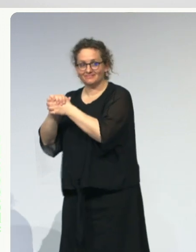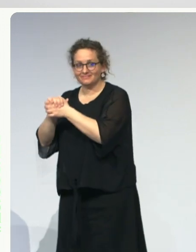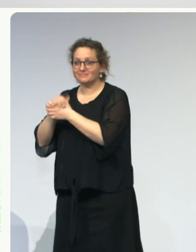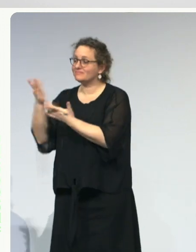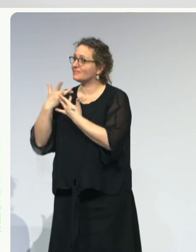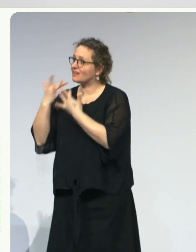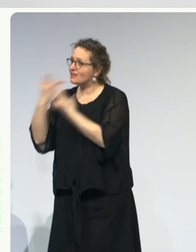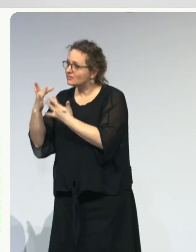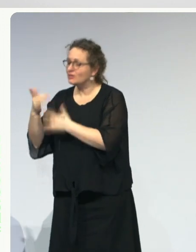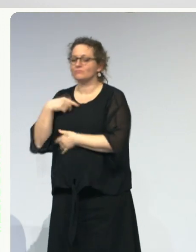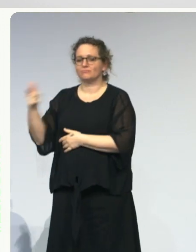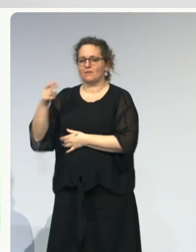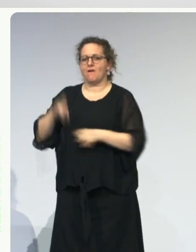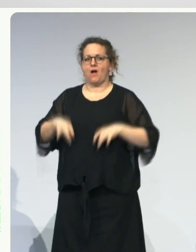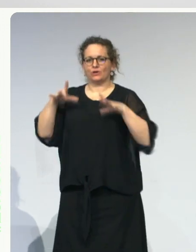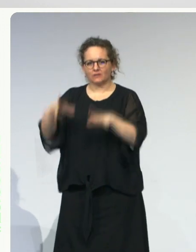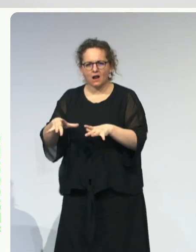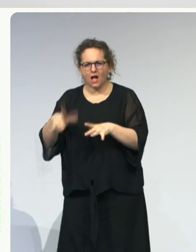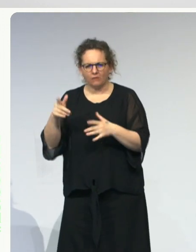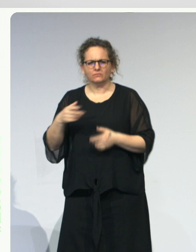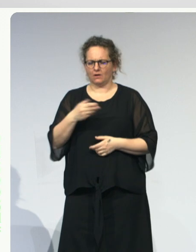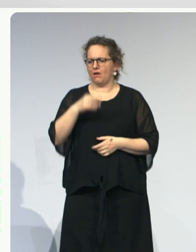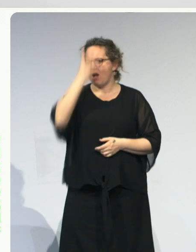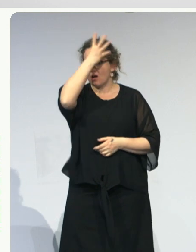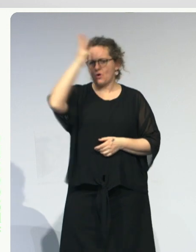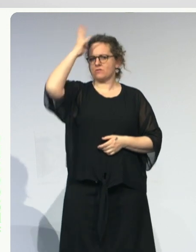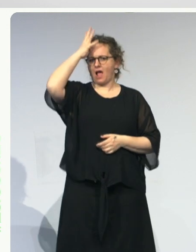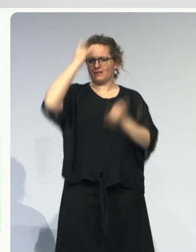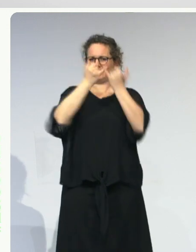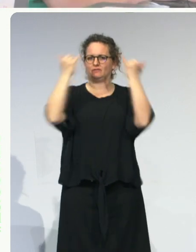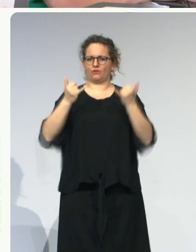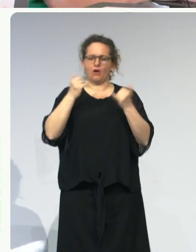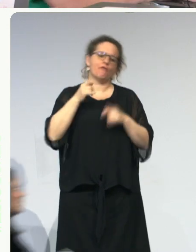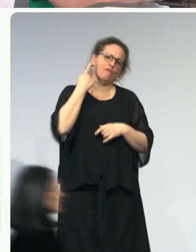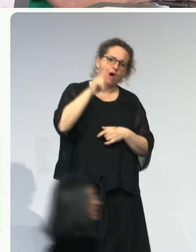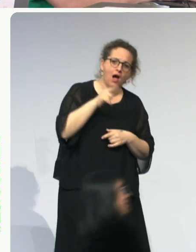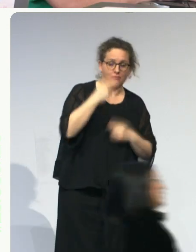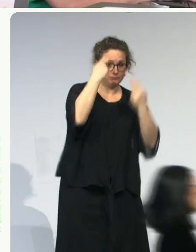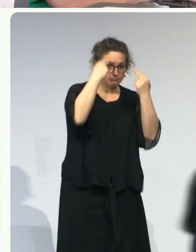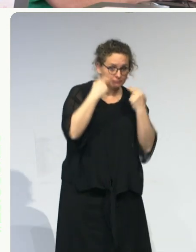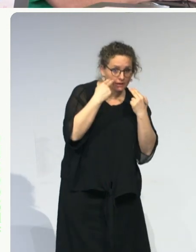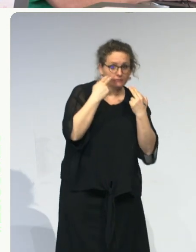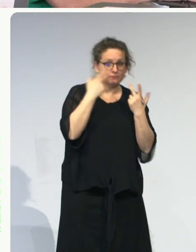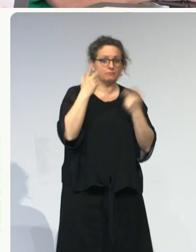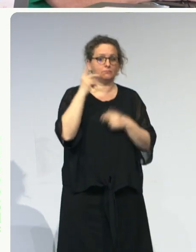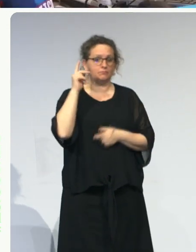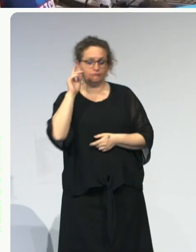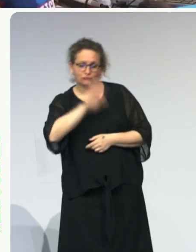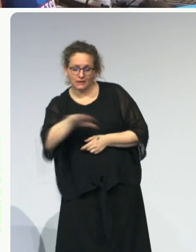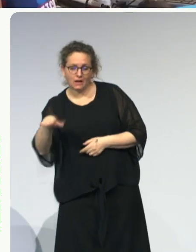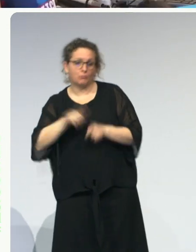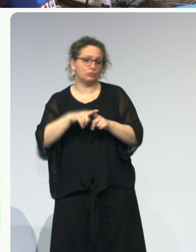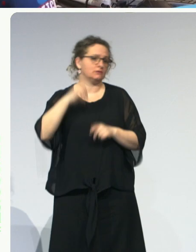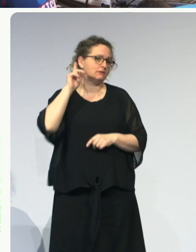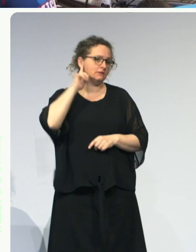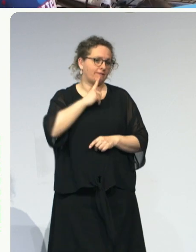Congratulations to the Royal Institute for Deaf and Blind Children from Australia. UEB Online is a free and fully accessible online